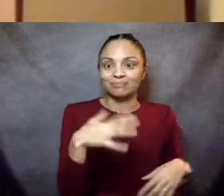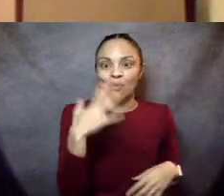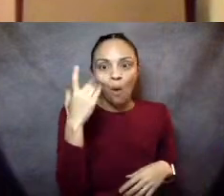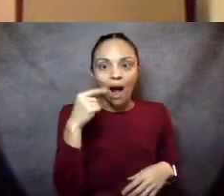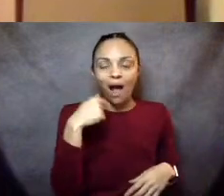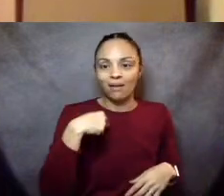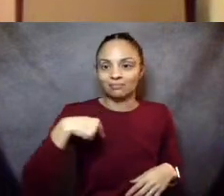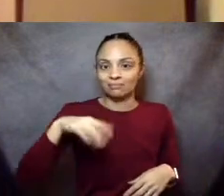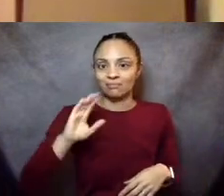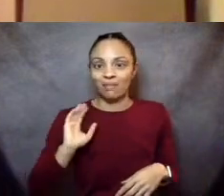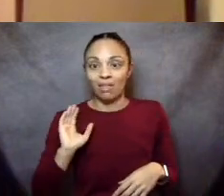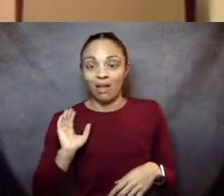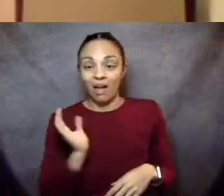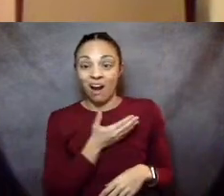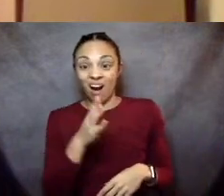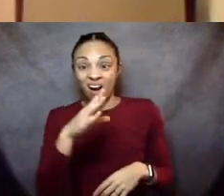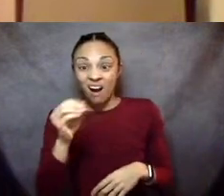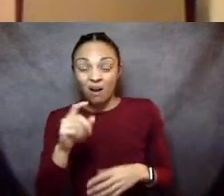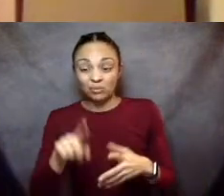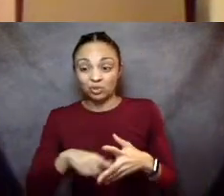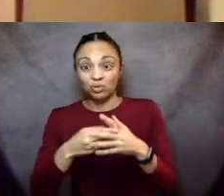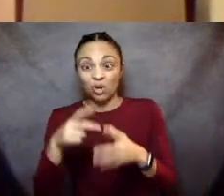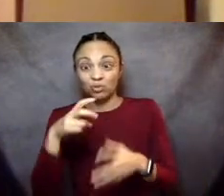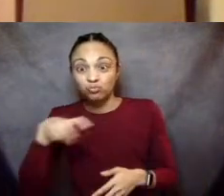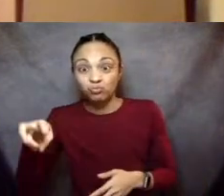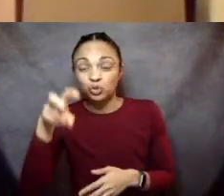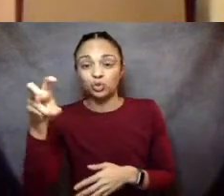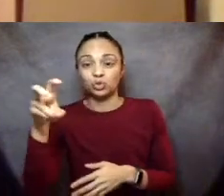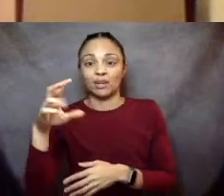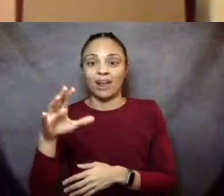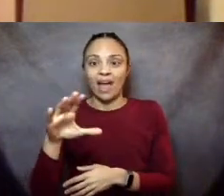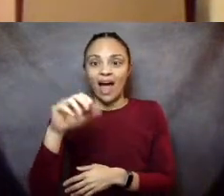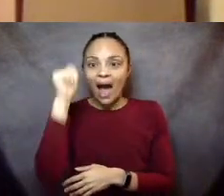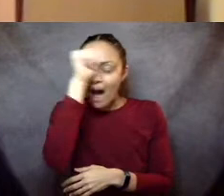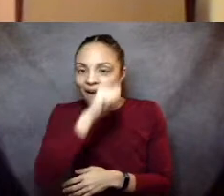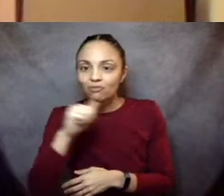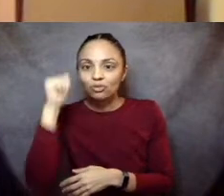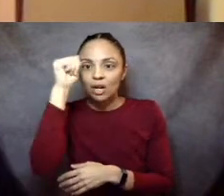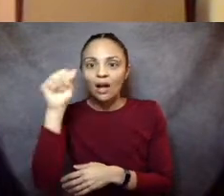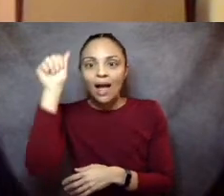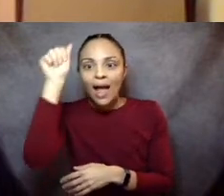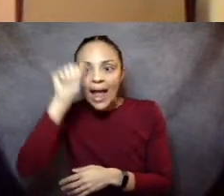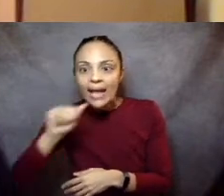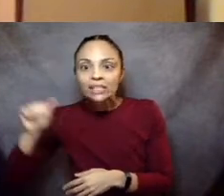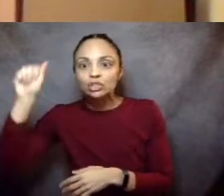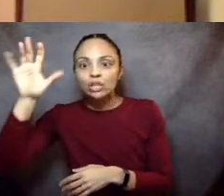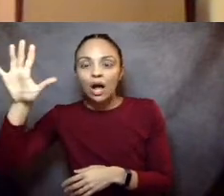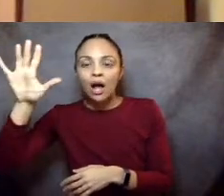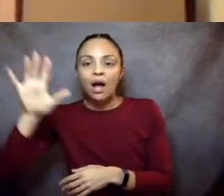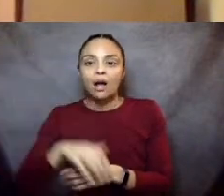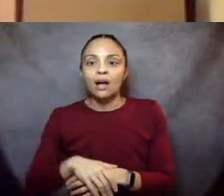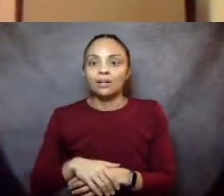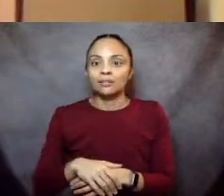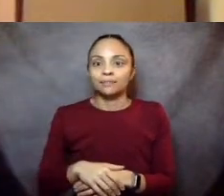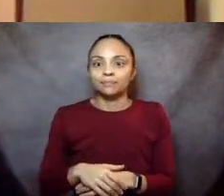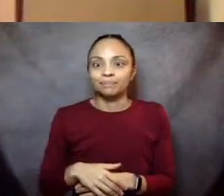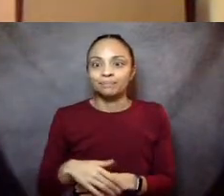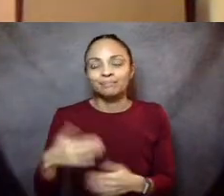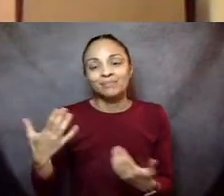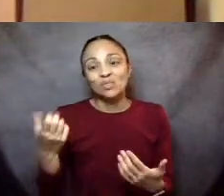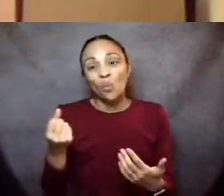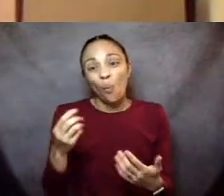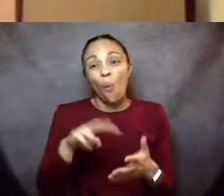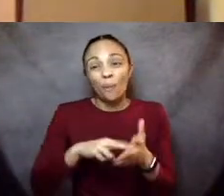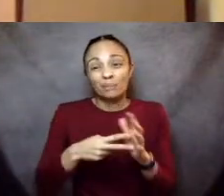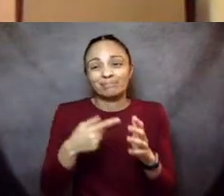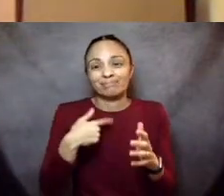States, Europe, and I would be gone for about a year or two or more. I hadn't been